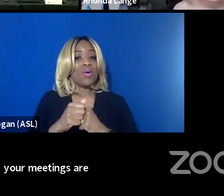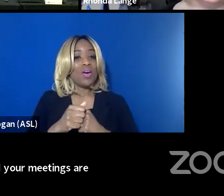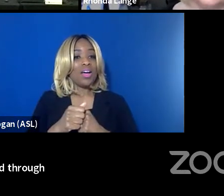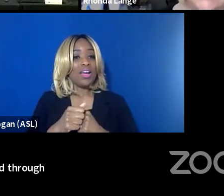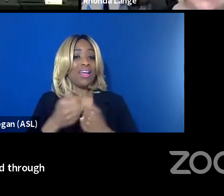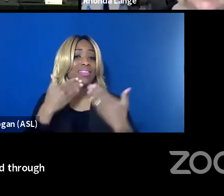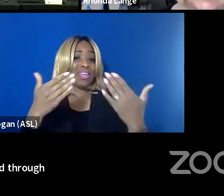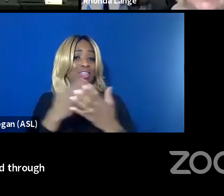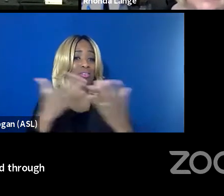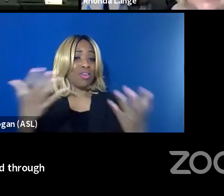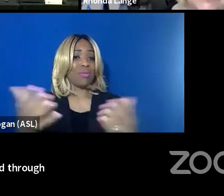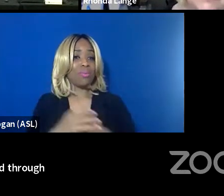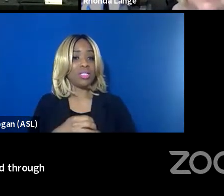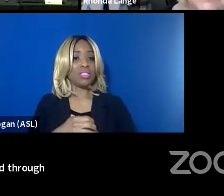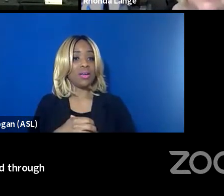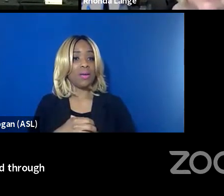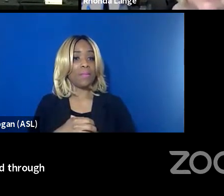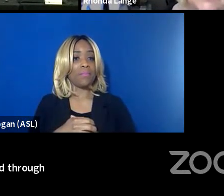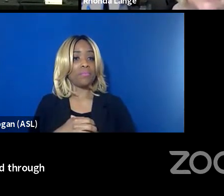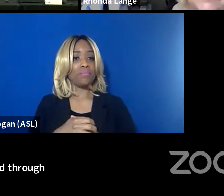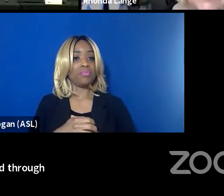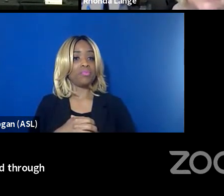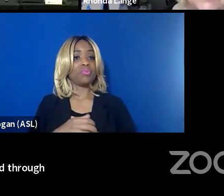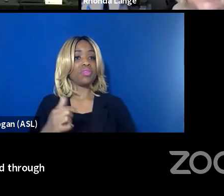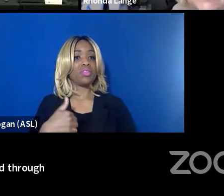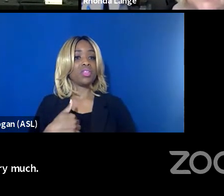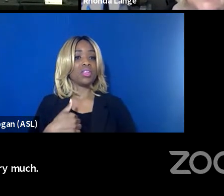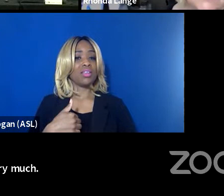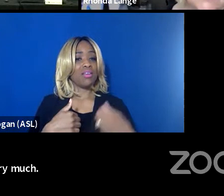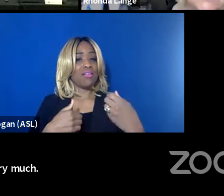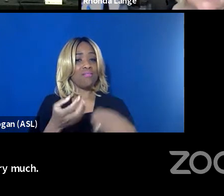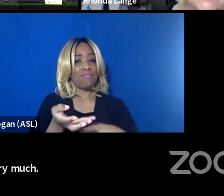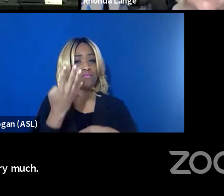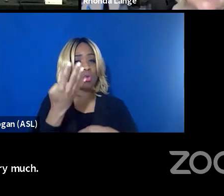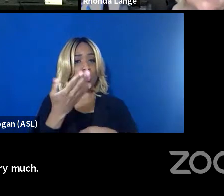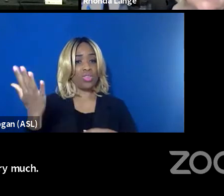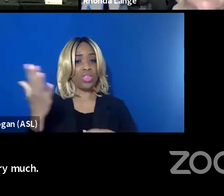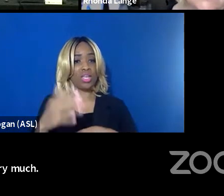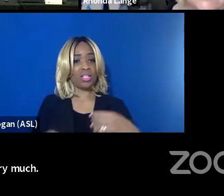you very much. I want to leave you with four thoughts today